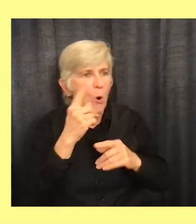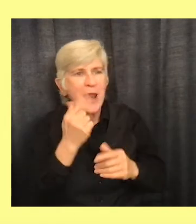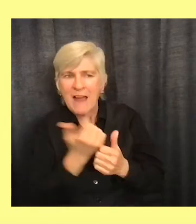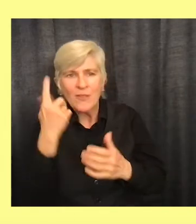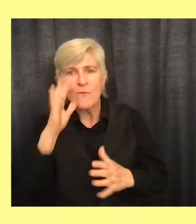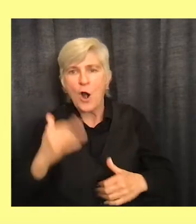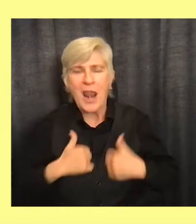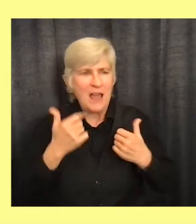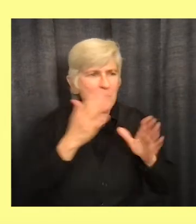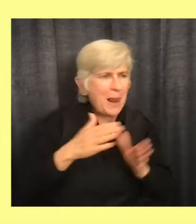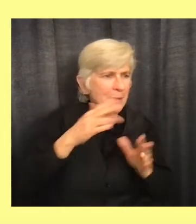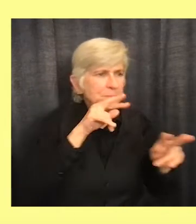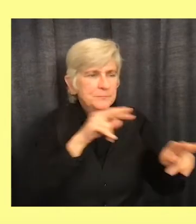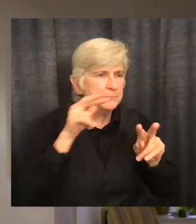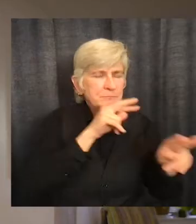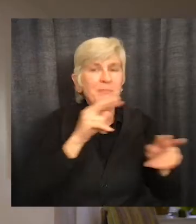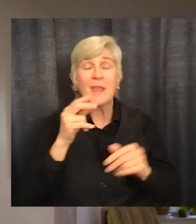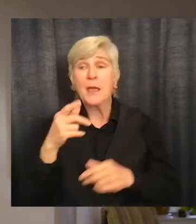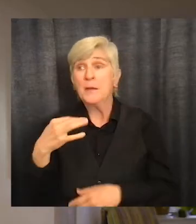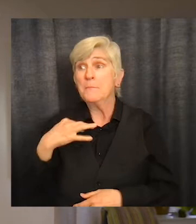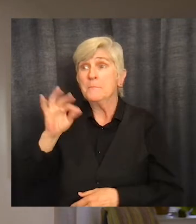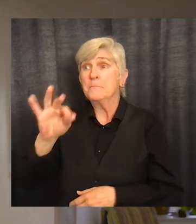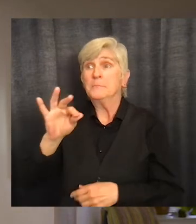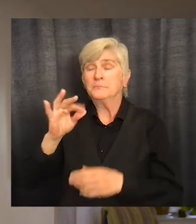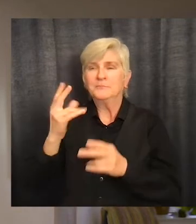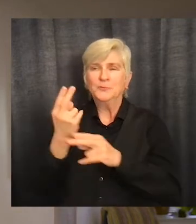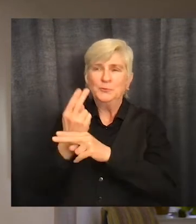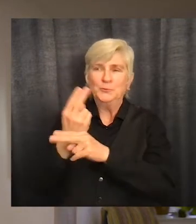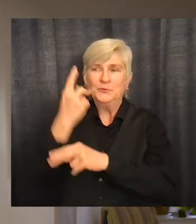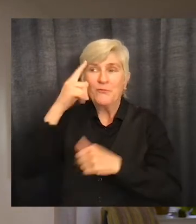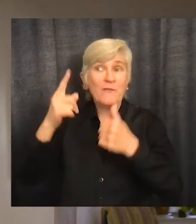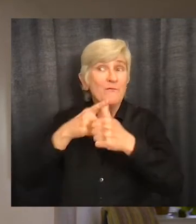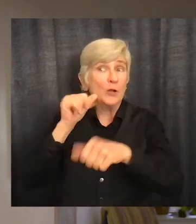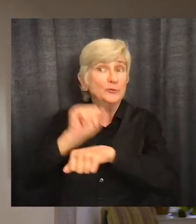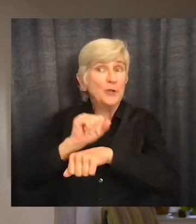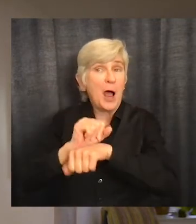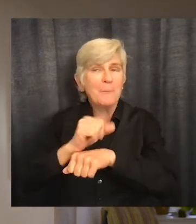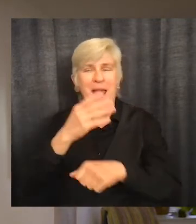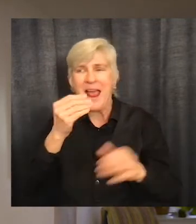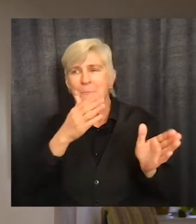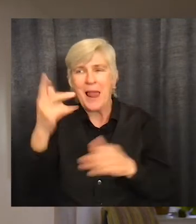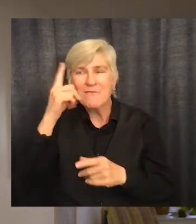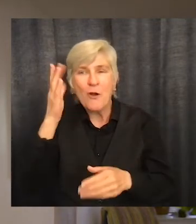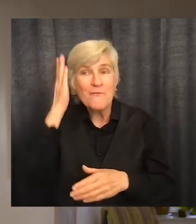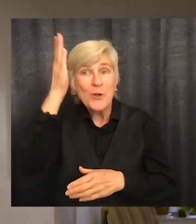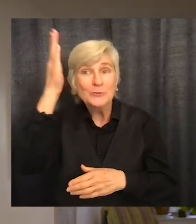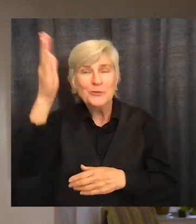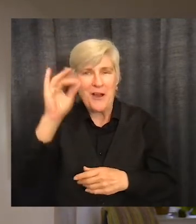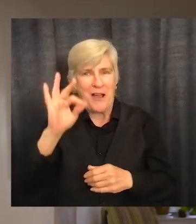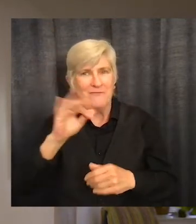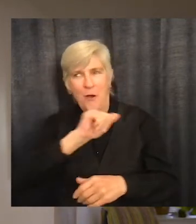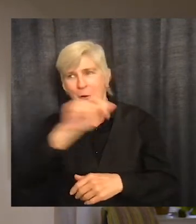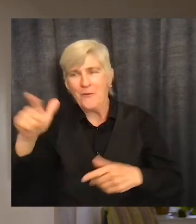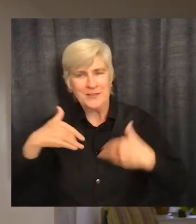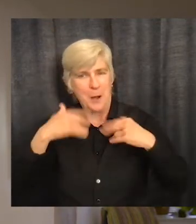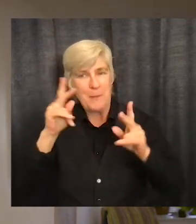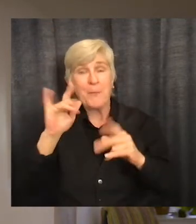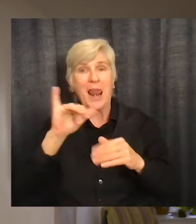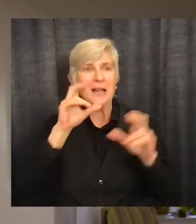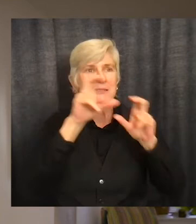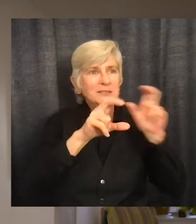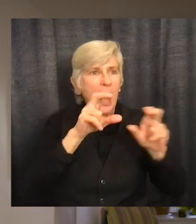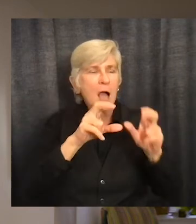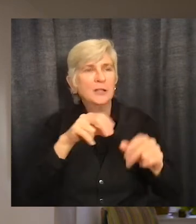boards for everything in her life. Gen Z are using Pinterest to button up for their first job and plan for their financial